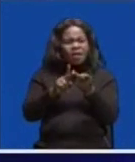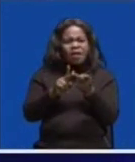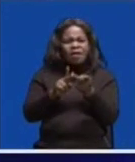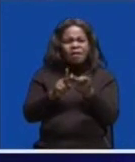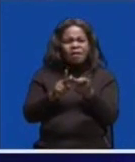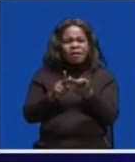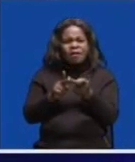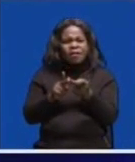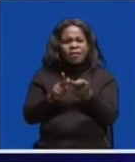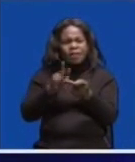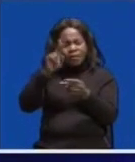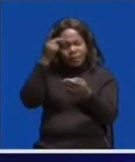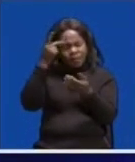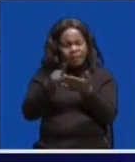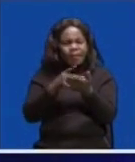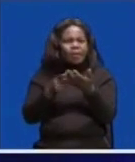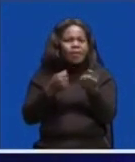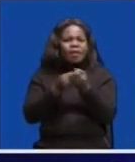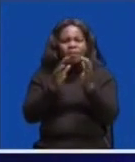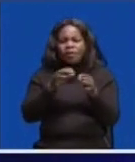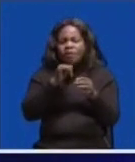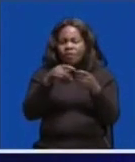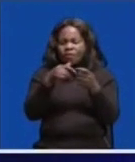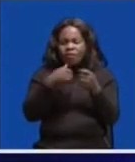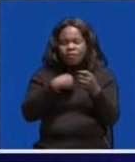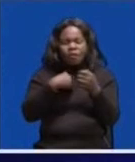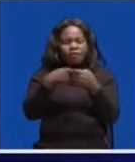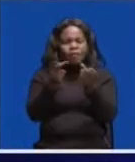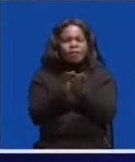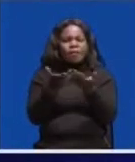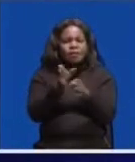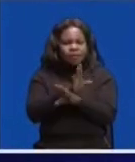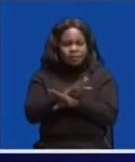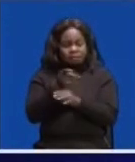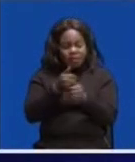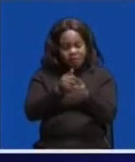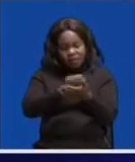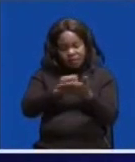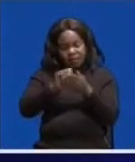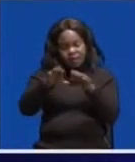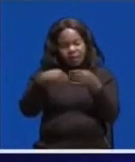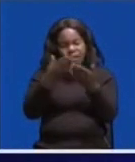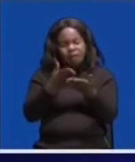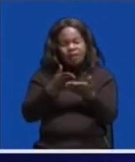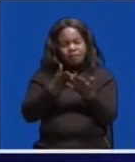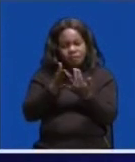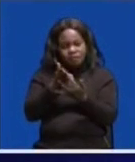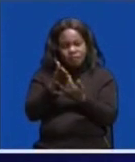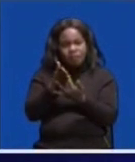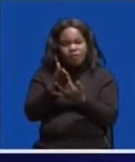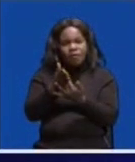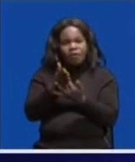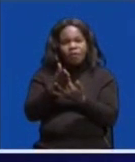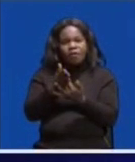Zambia's democratic dispensation. This is according to a statement issued to ZNBC News by Special Assistant to the President for Press